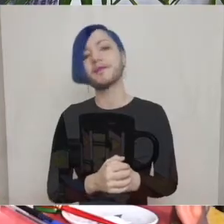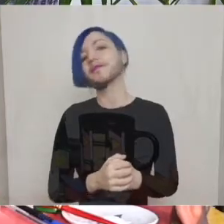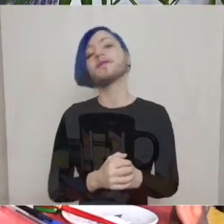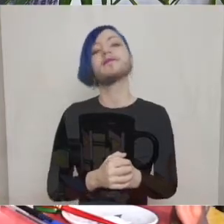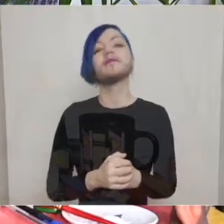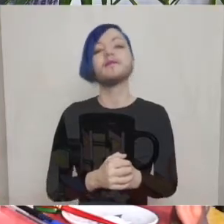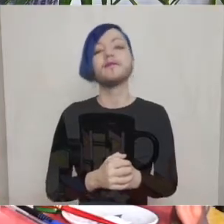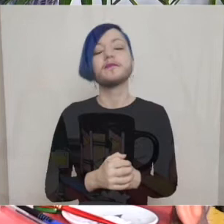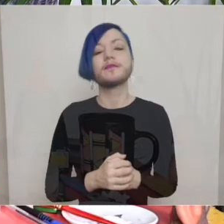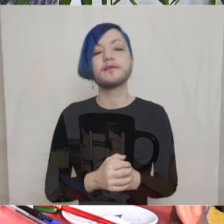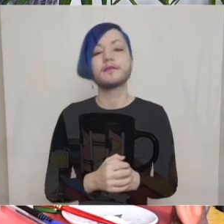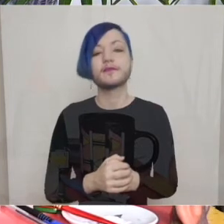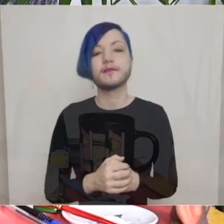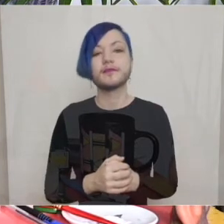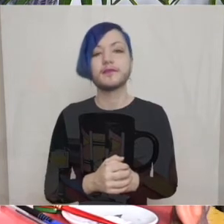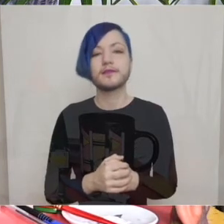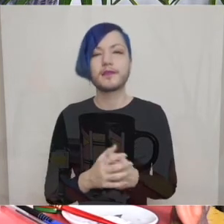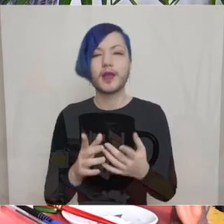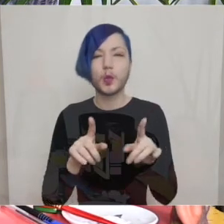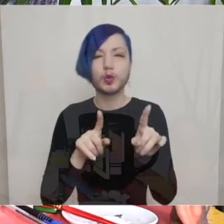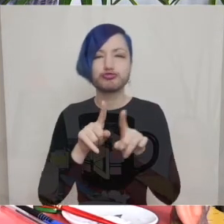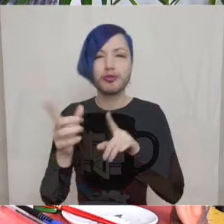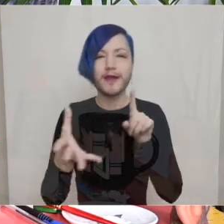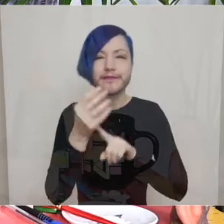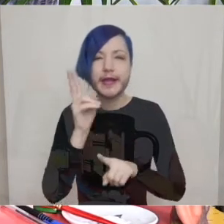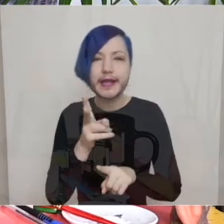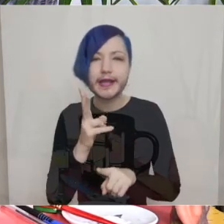Right, let's try to replicate that lovely